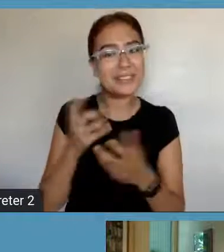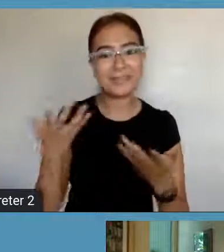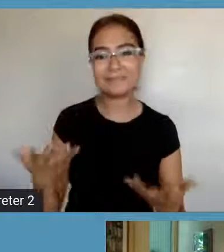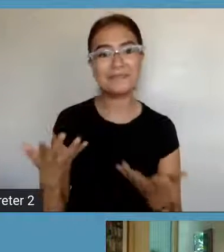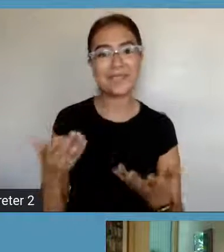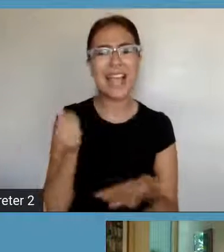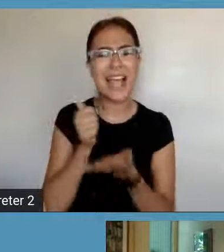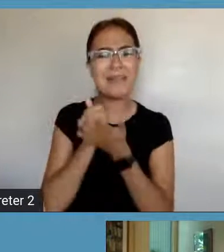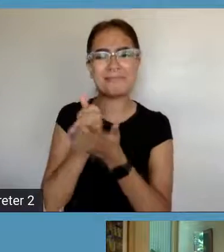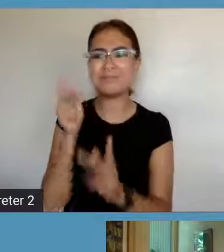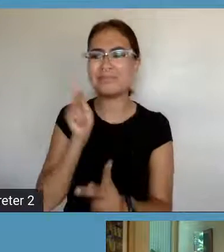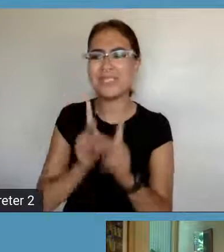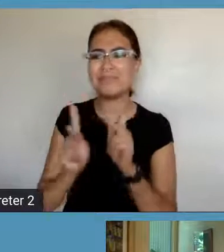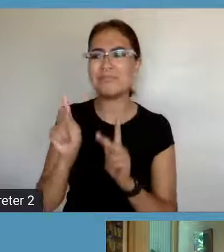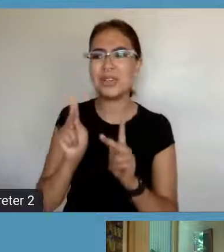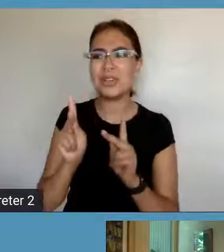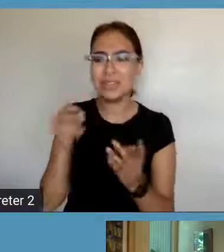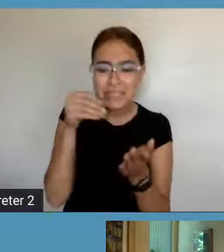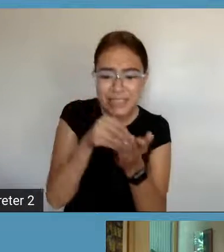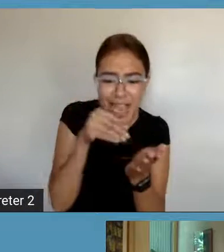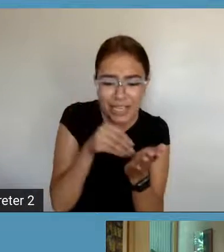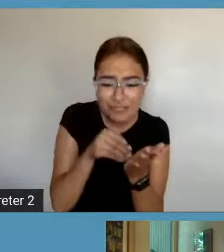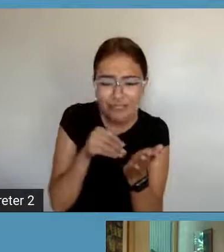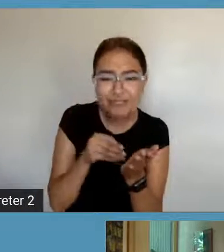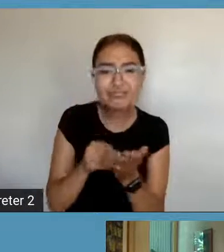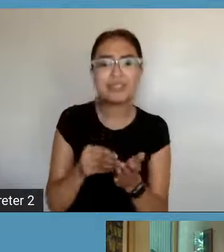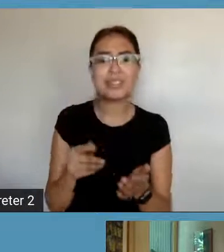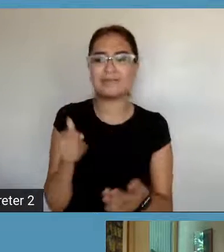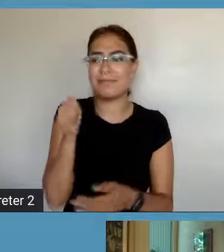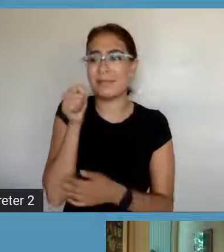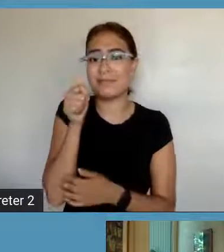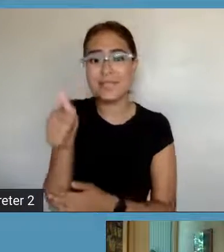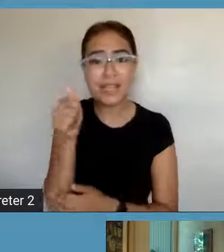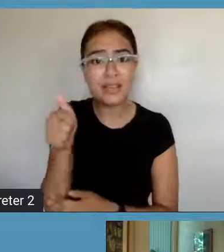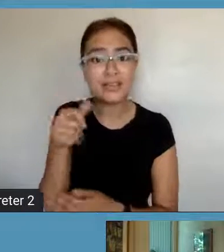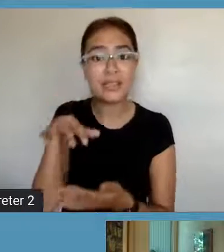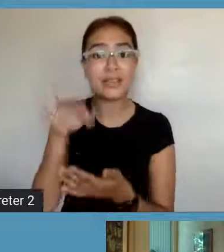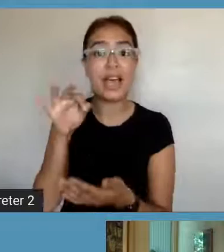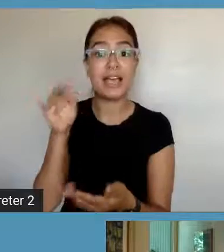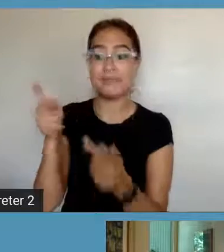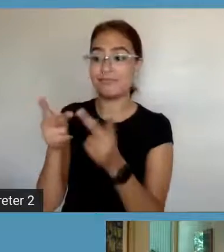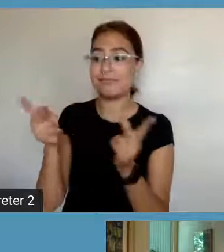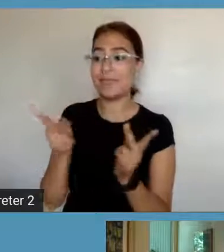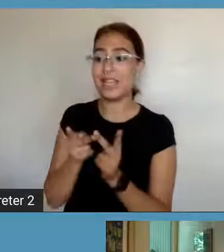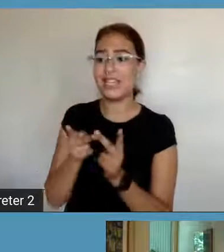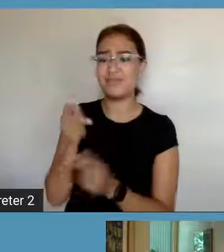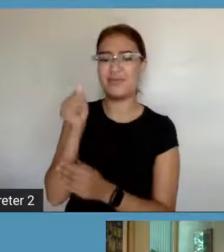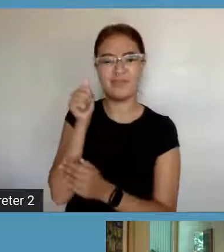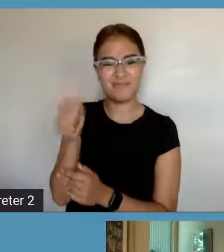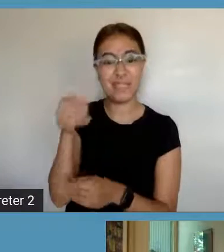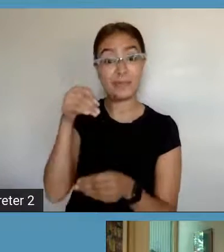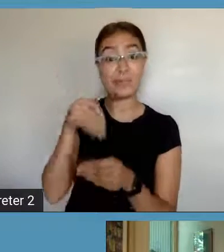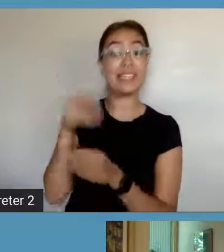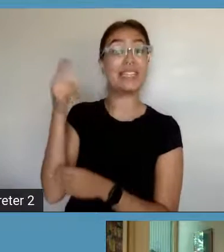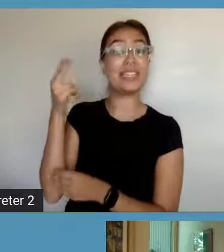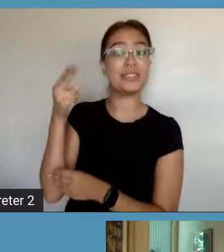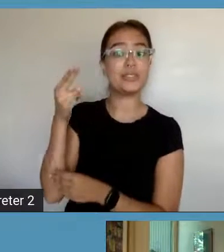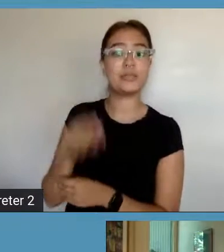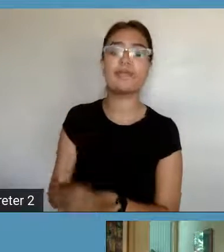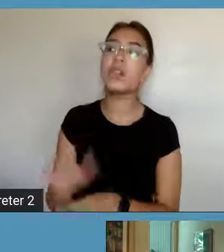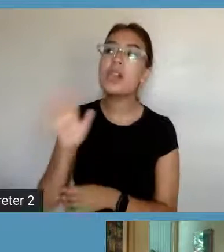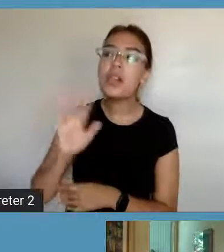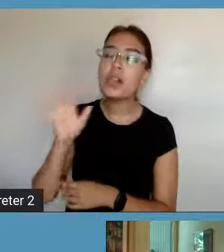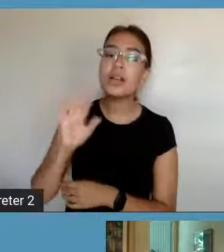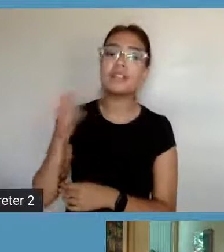helping people document their own selves and finding a place for themselves in history. For so long, so many people have walked